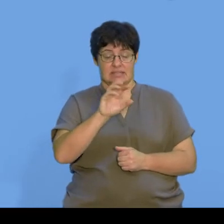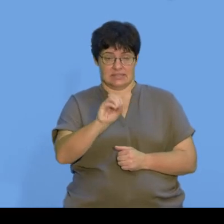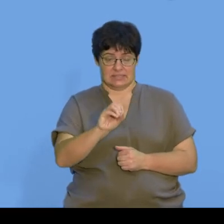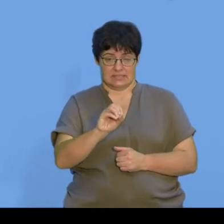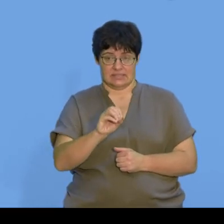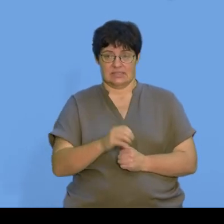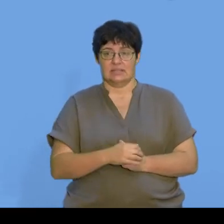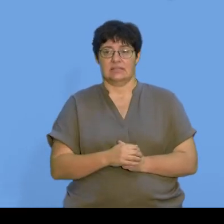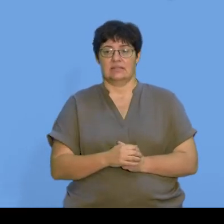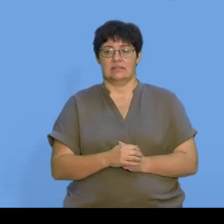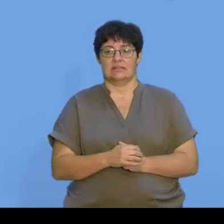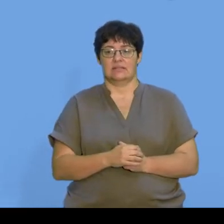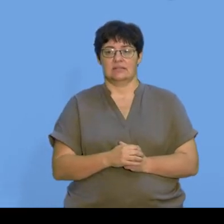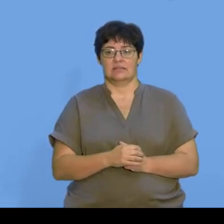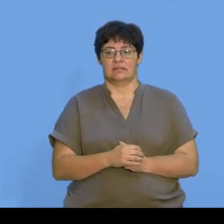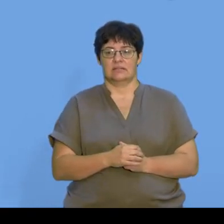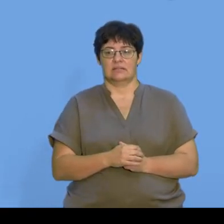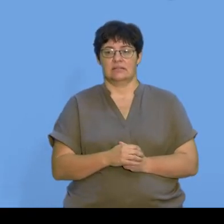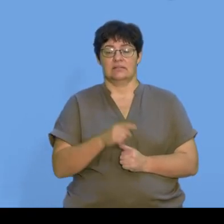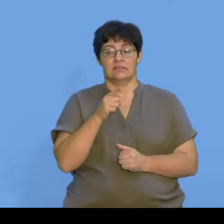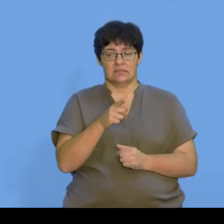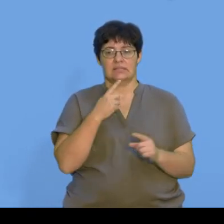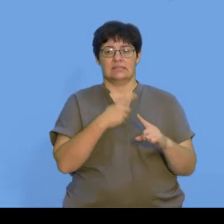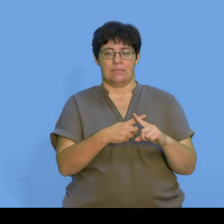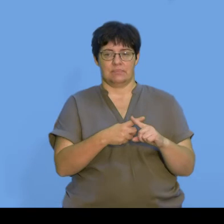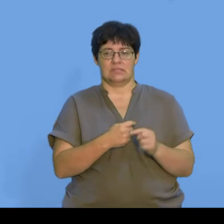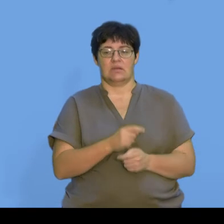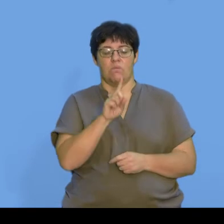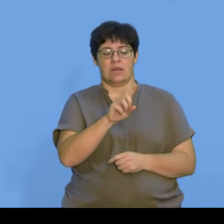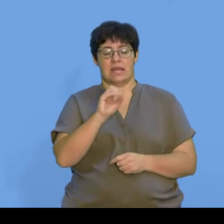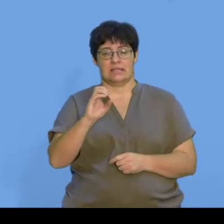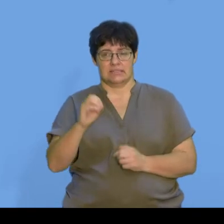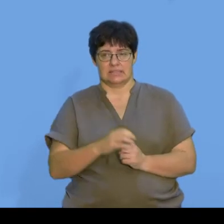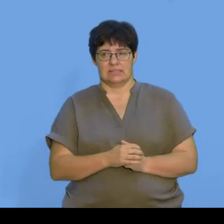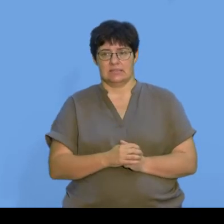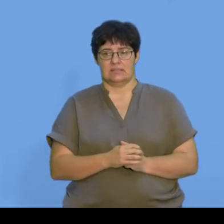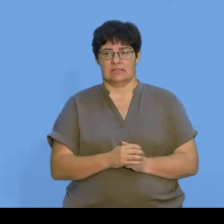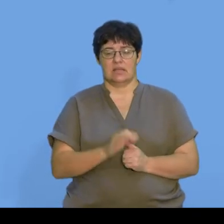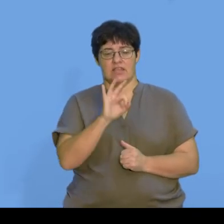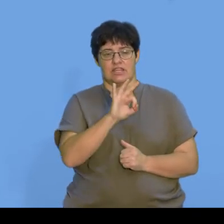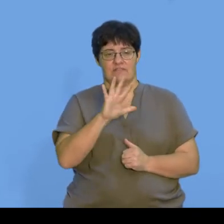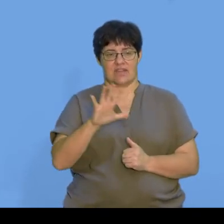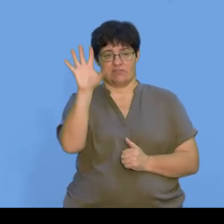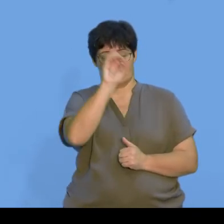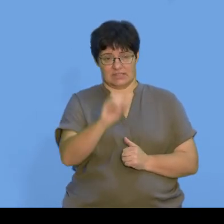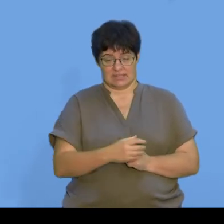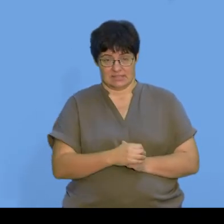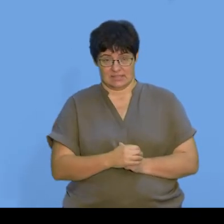right? Okay, so we're going to multiply this by 100, which gives us 35%.